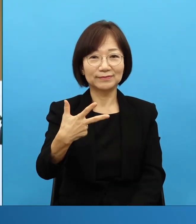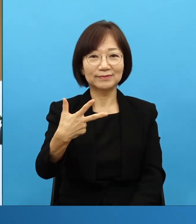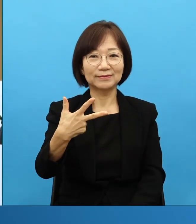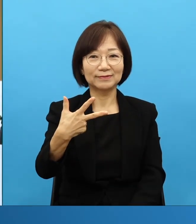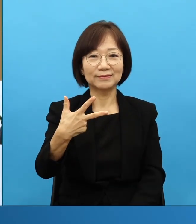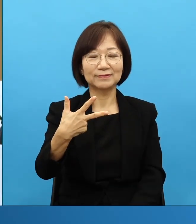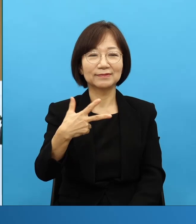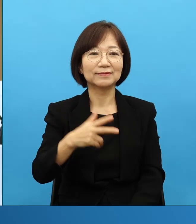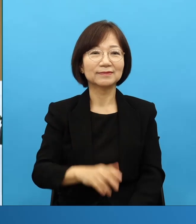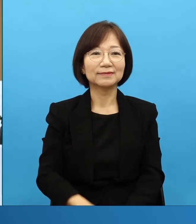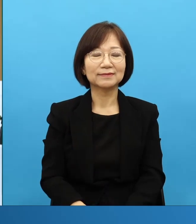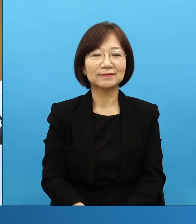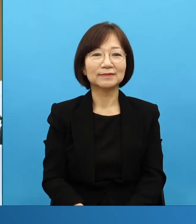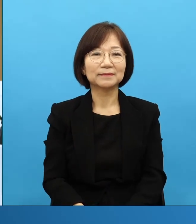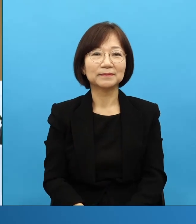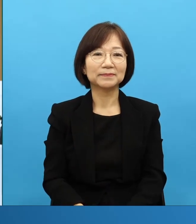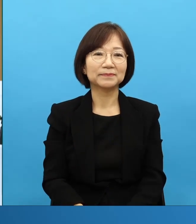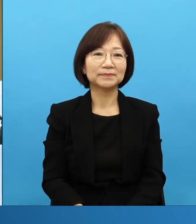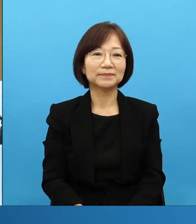sing hymn 67.